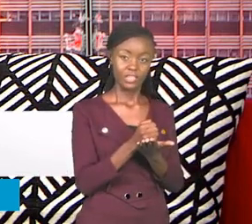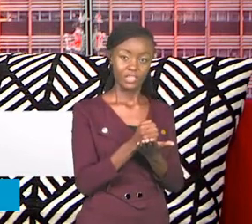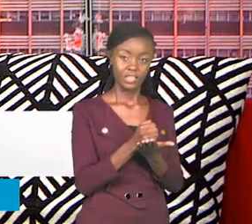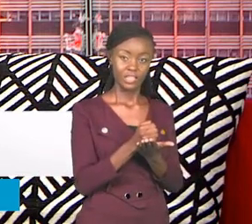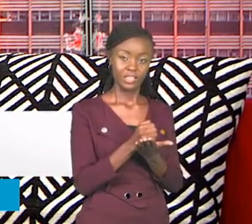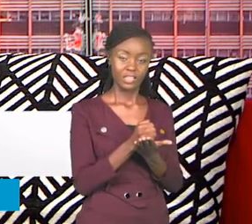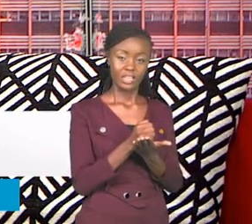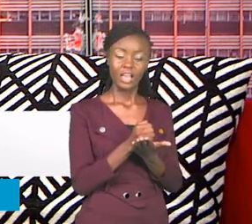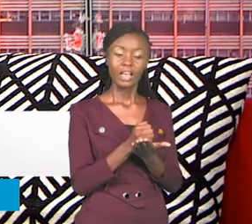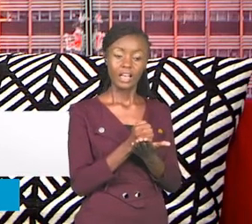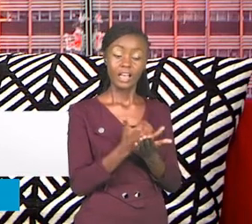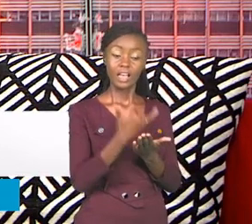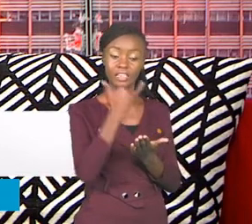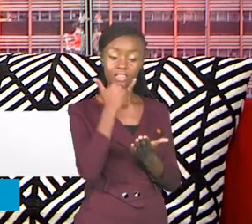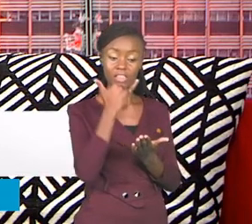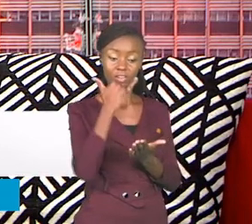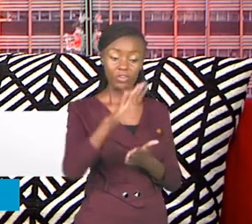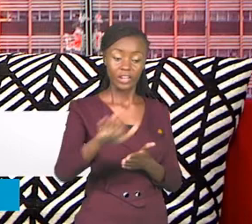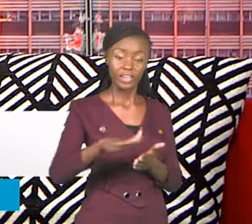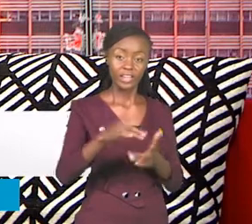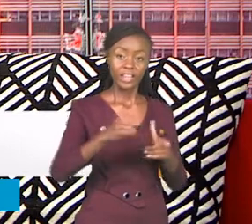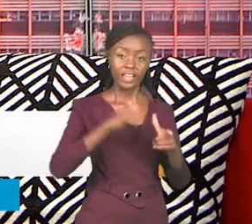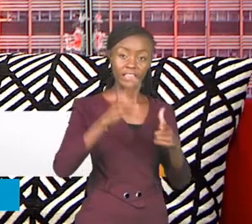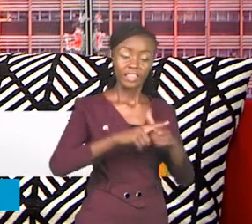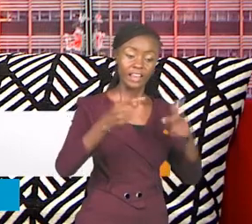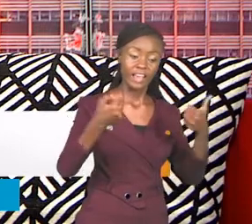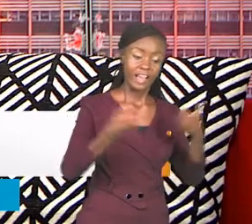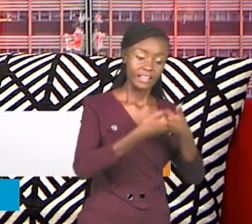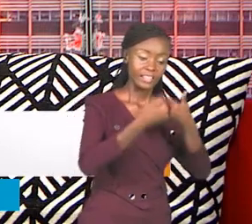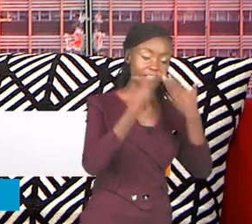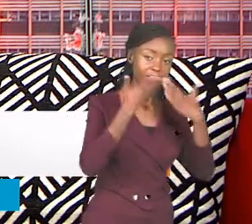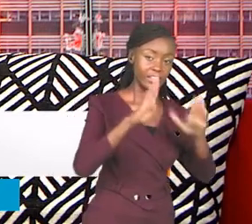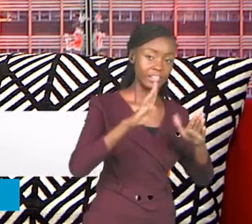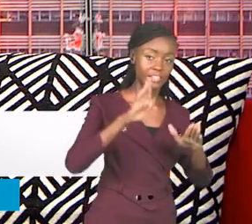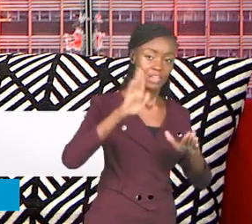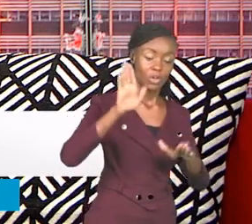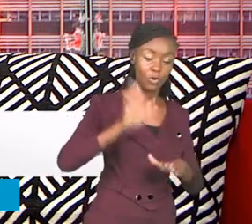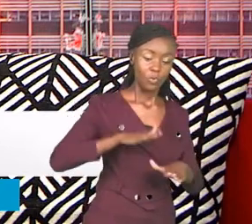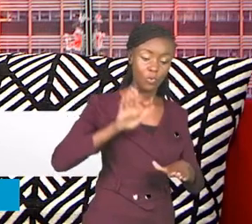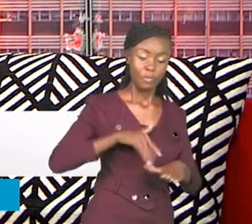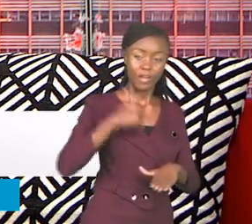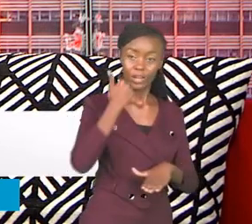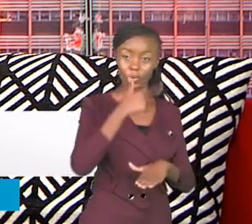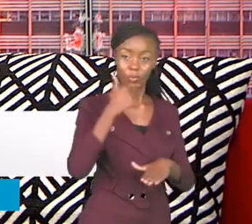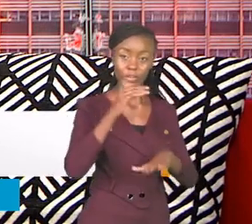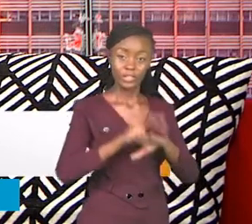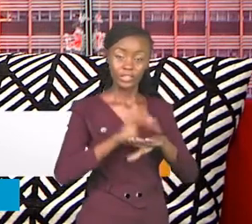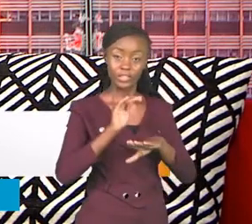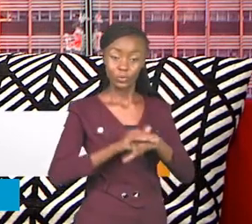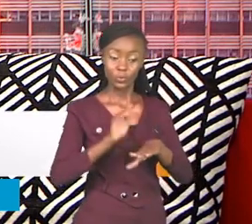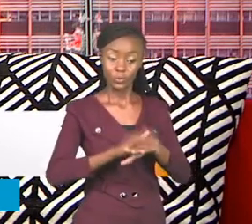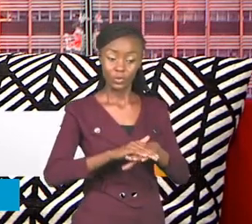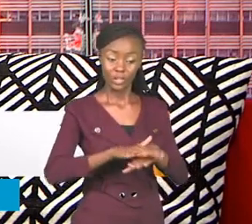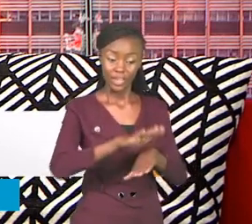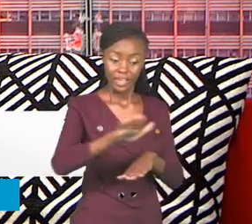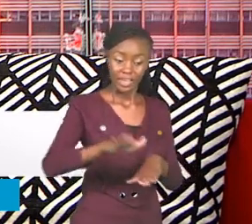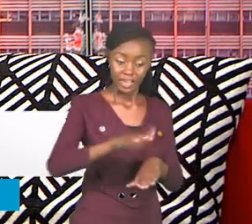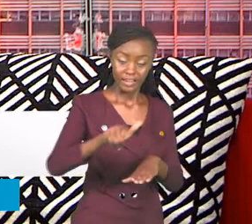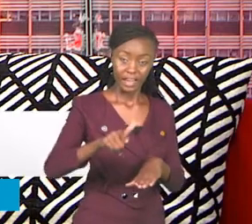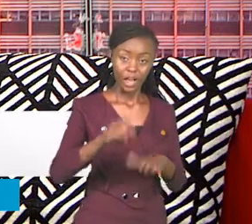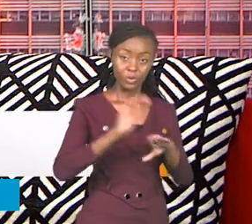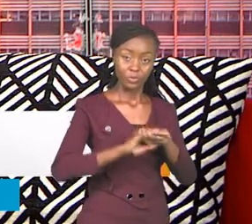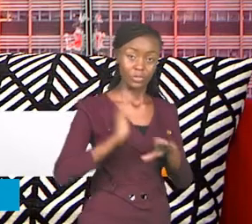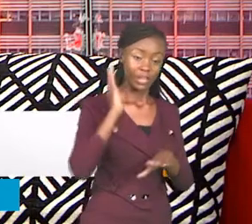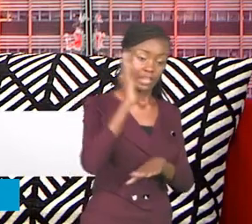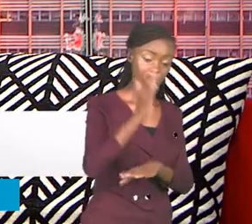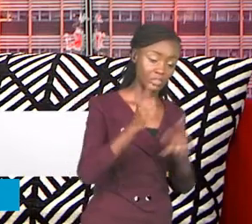the wrong side, ending up knocking this lady who innocently she's on she's on the right direction, but